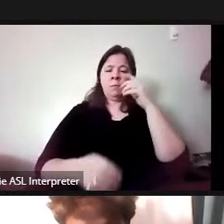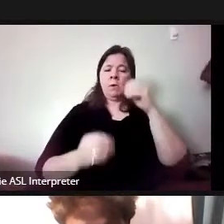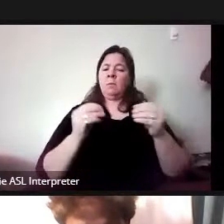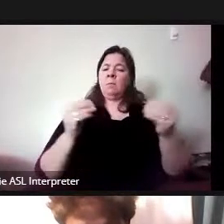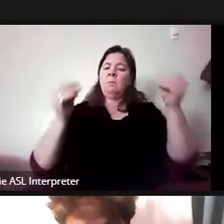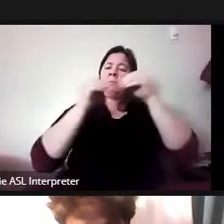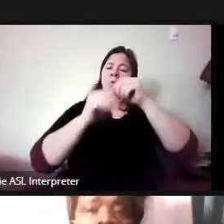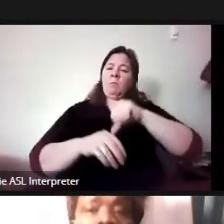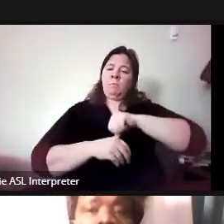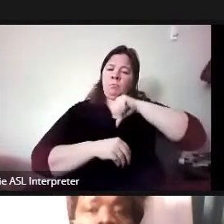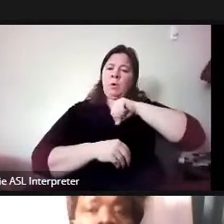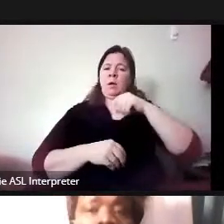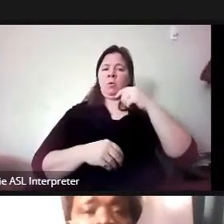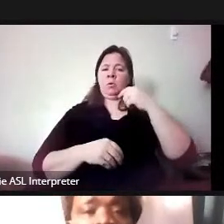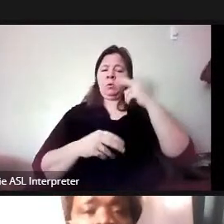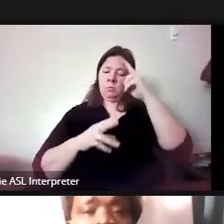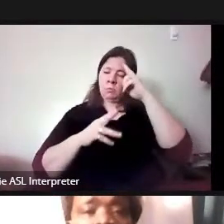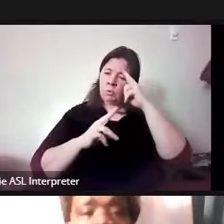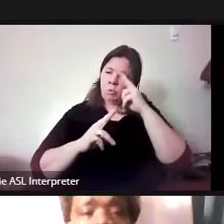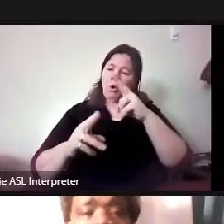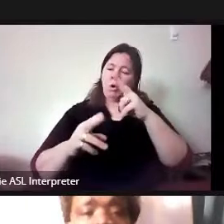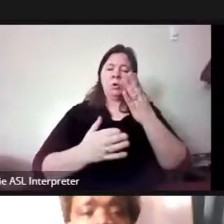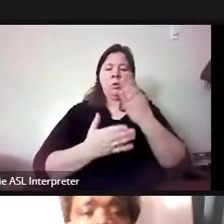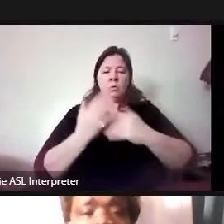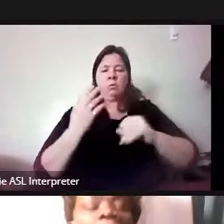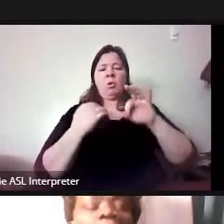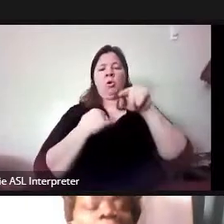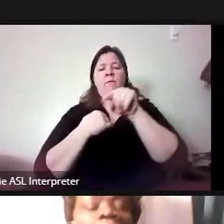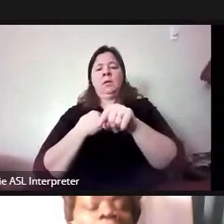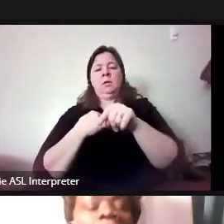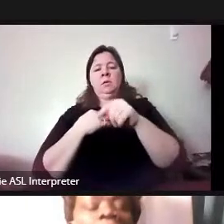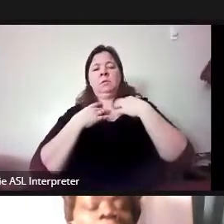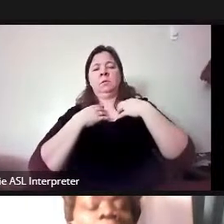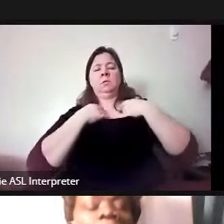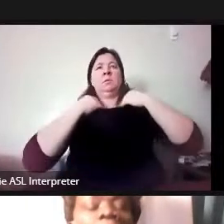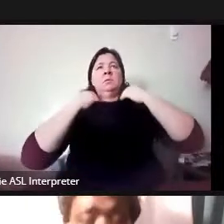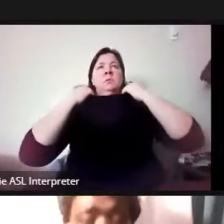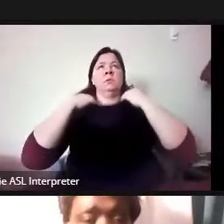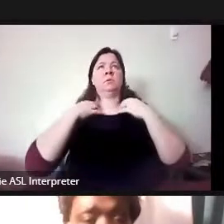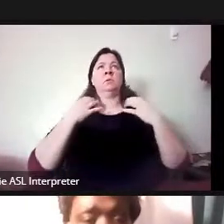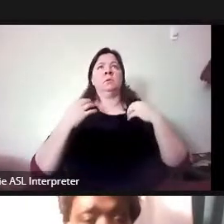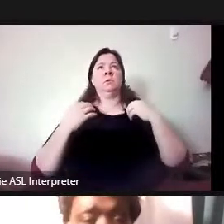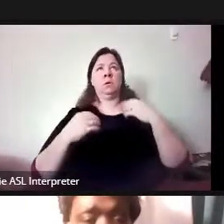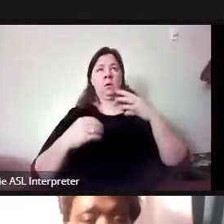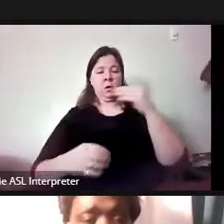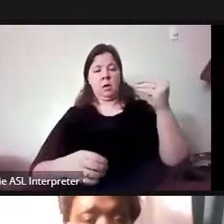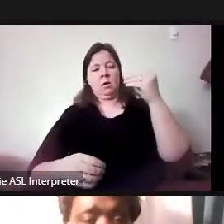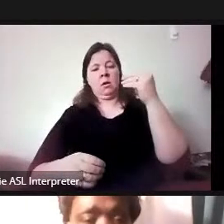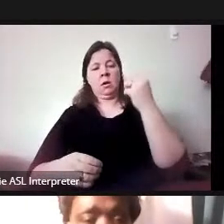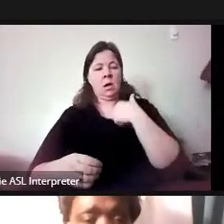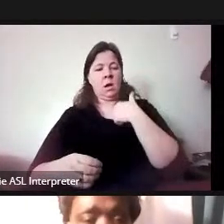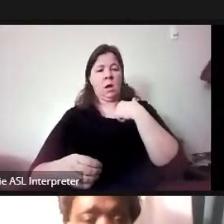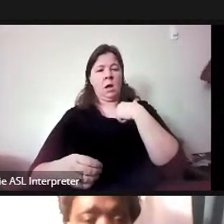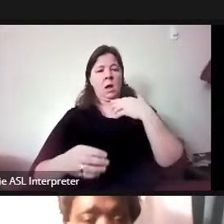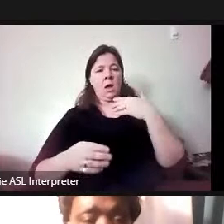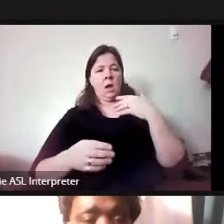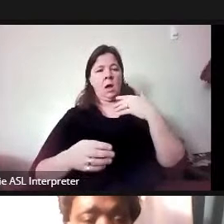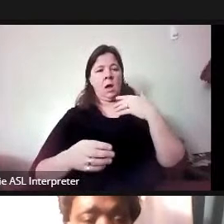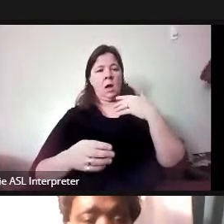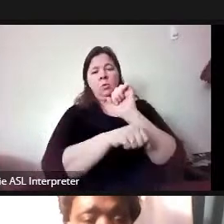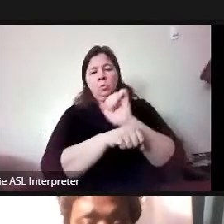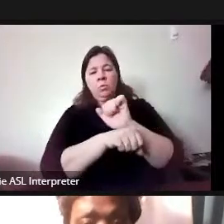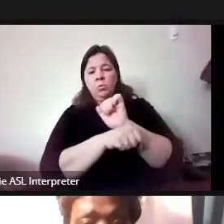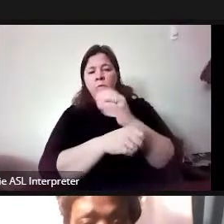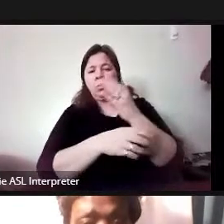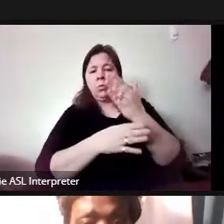proud or honored to be a part of this. And I was carpenter for 27 years.